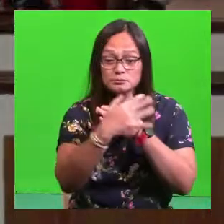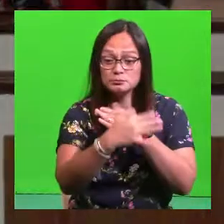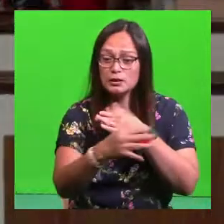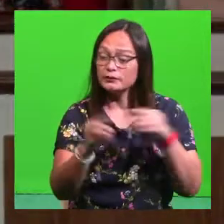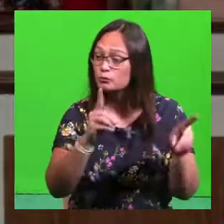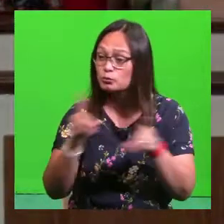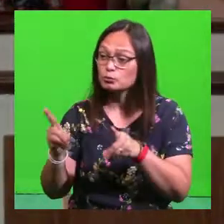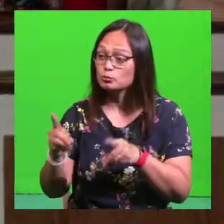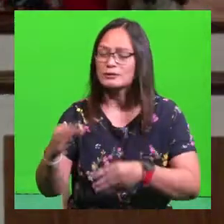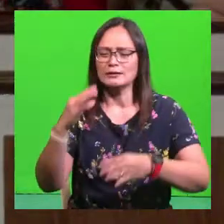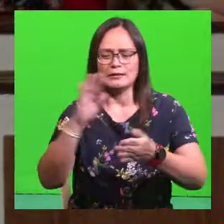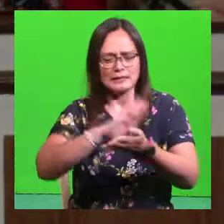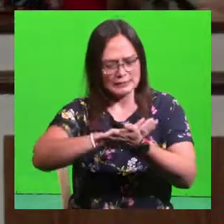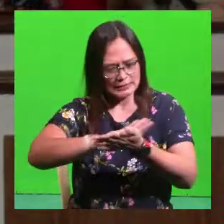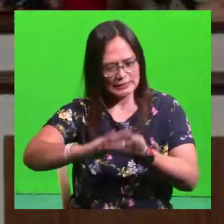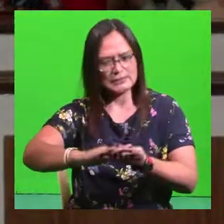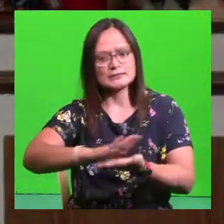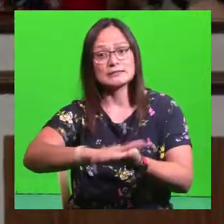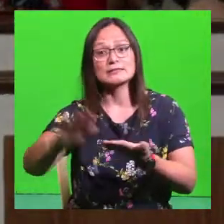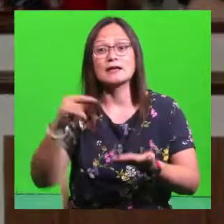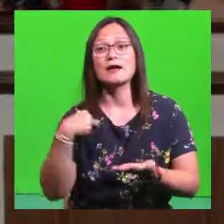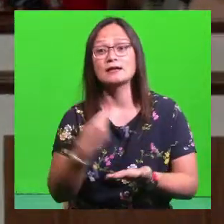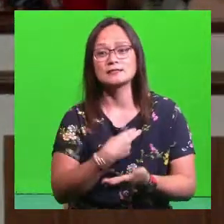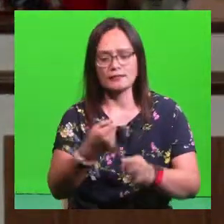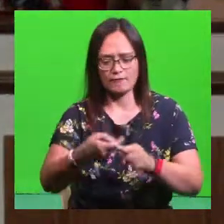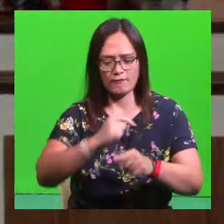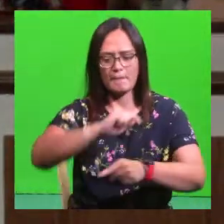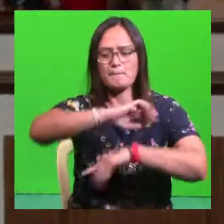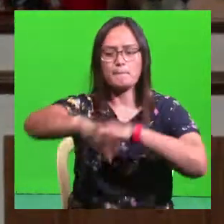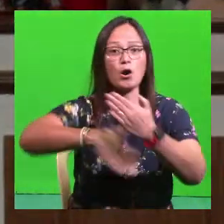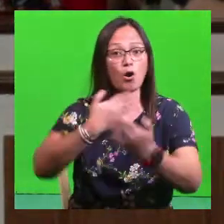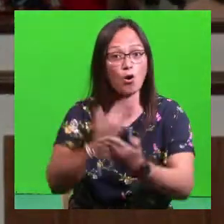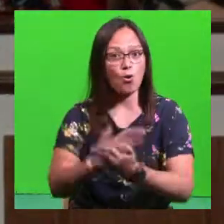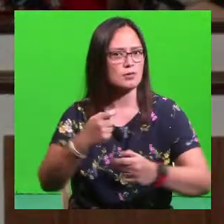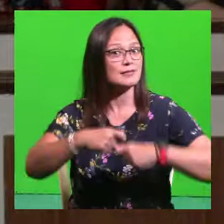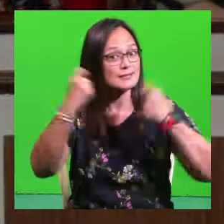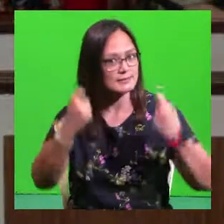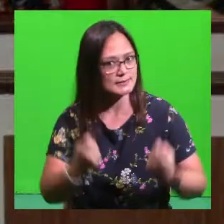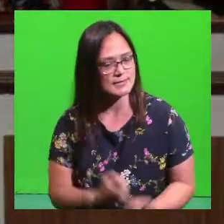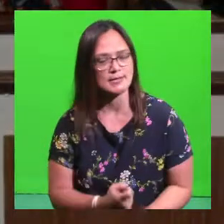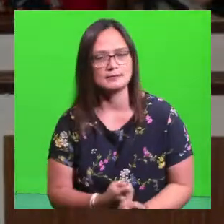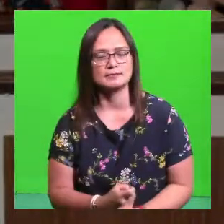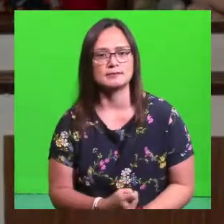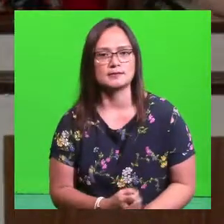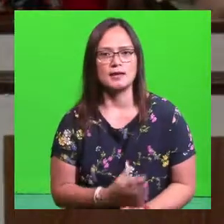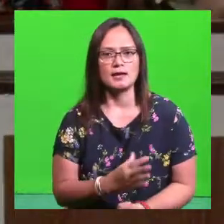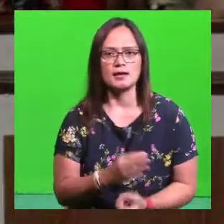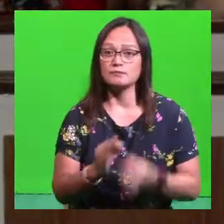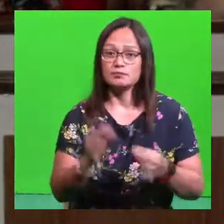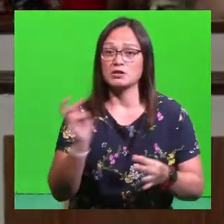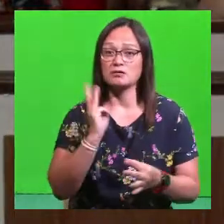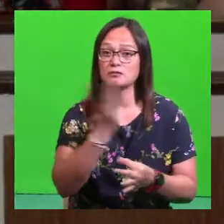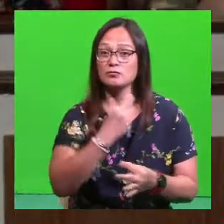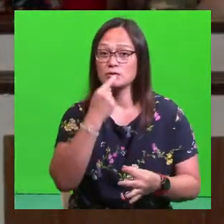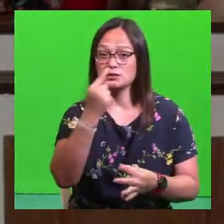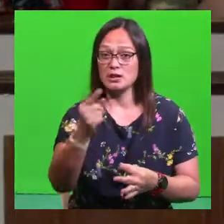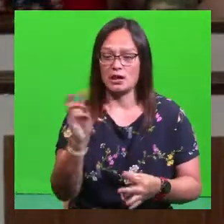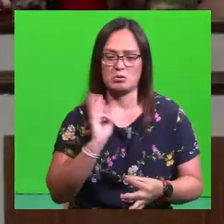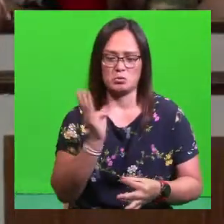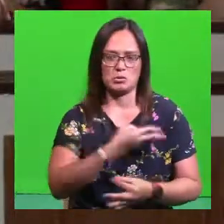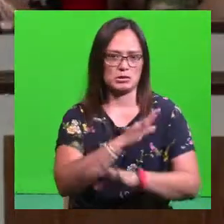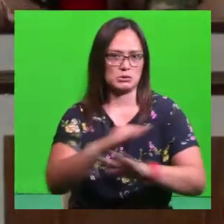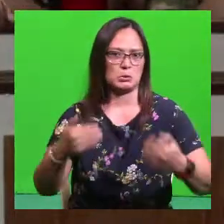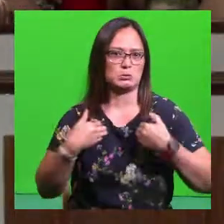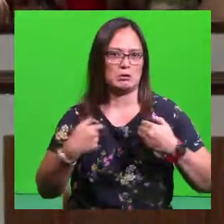what? All sin. If we say we have no sin, we deceive ourselves, and the truth